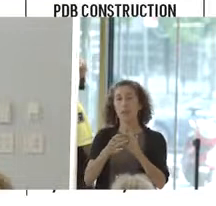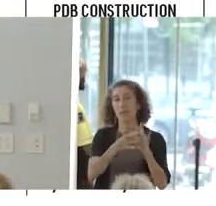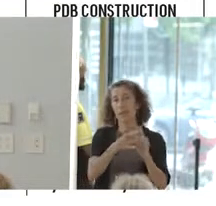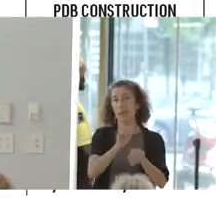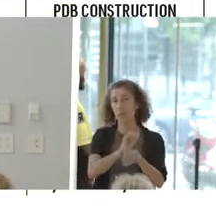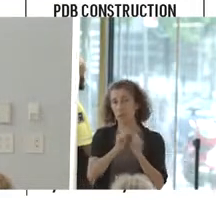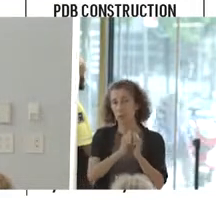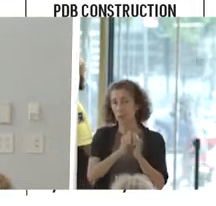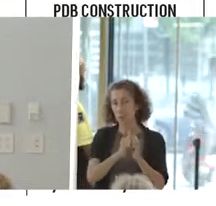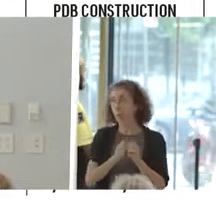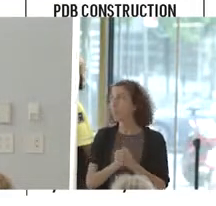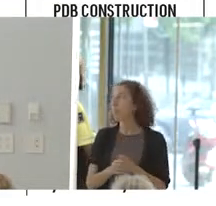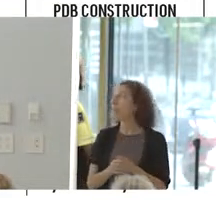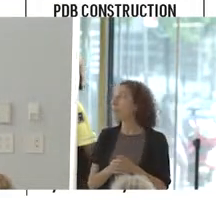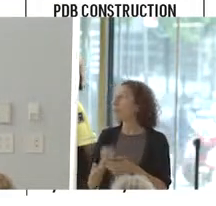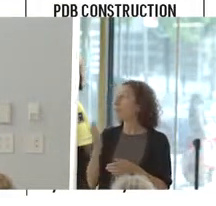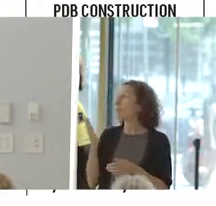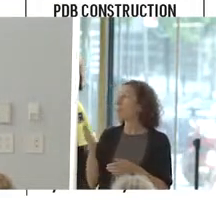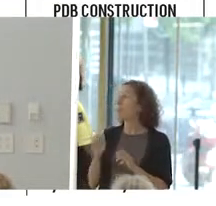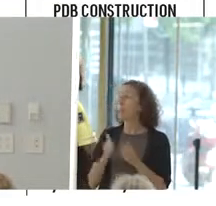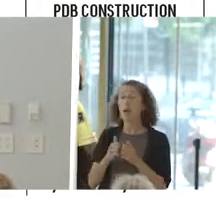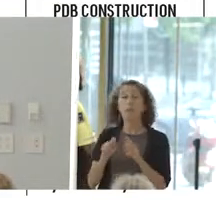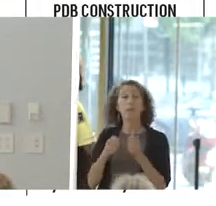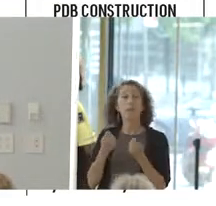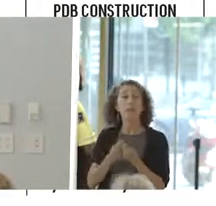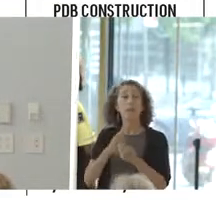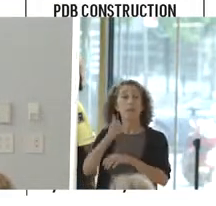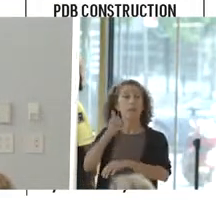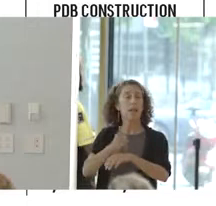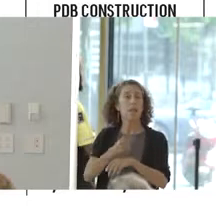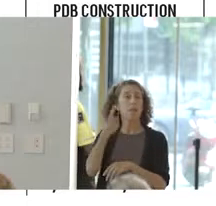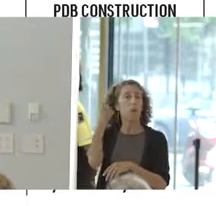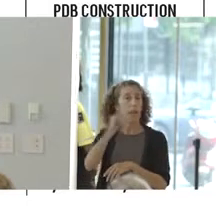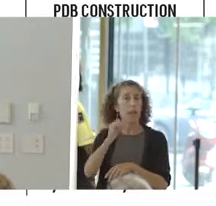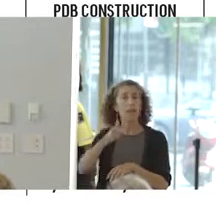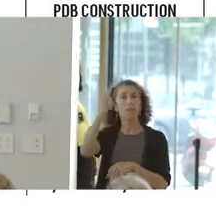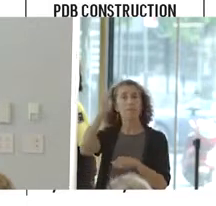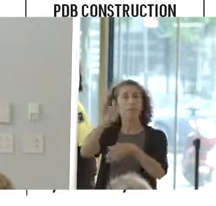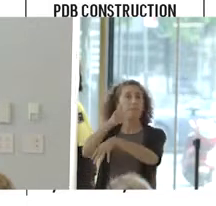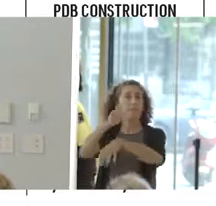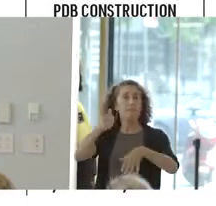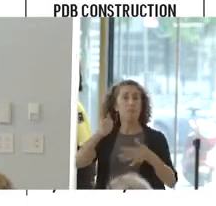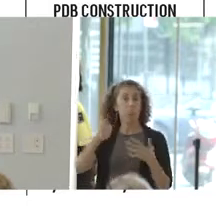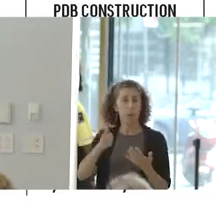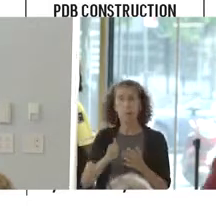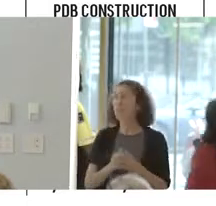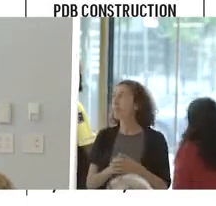the way the team is set up, essentially a partnership through